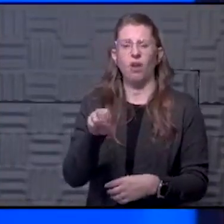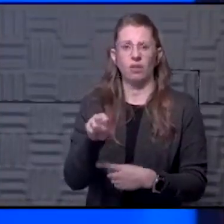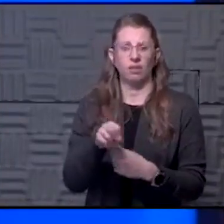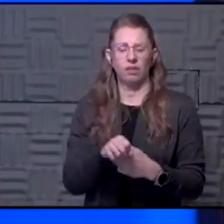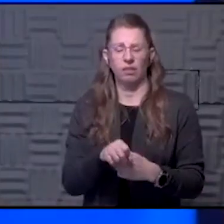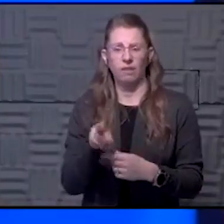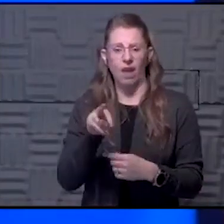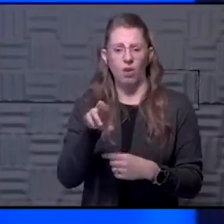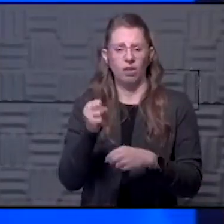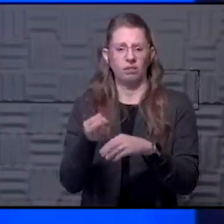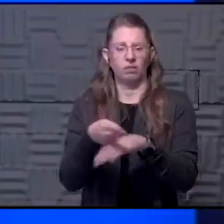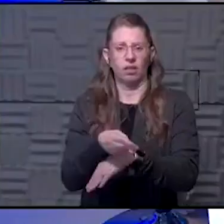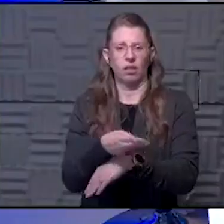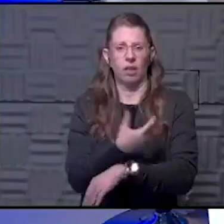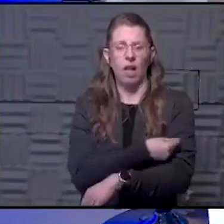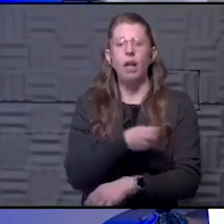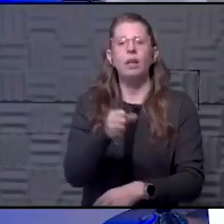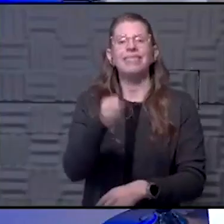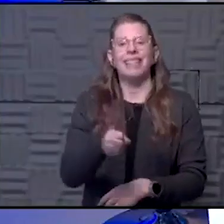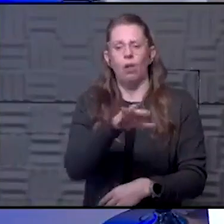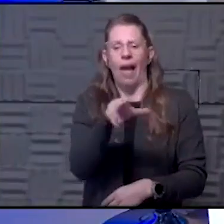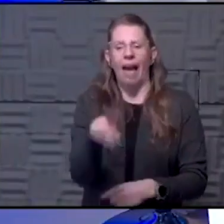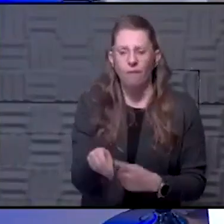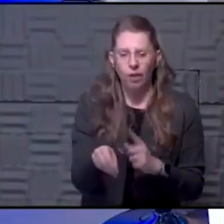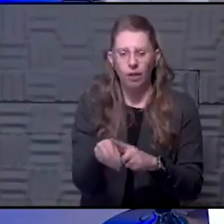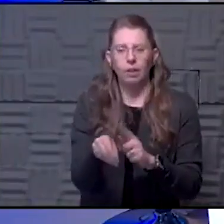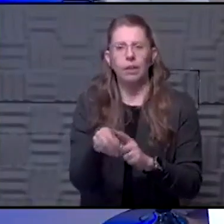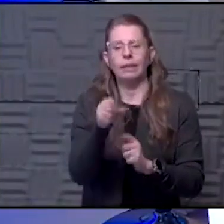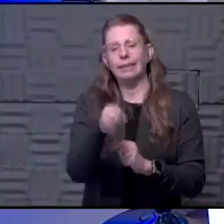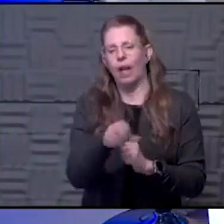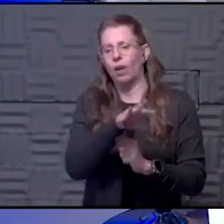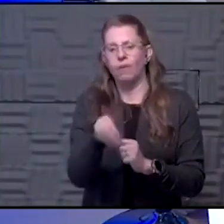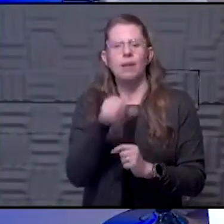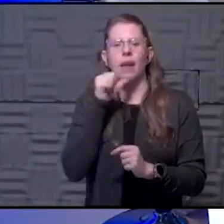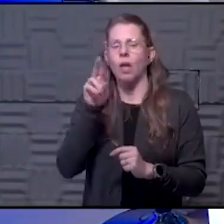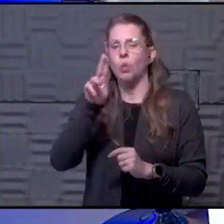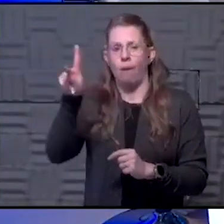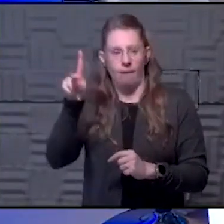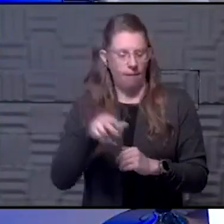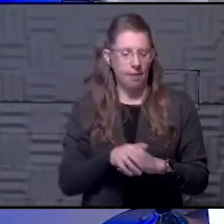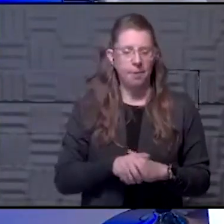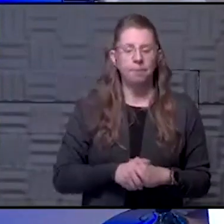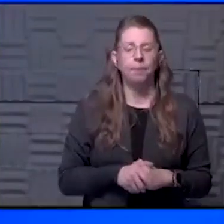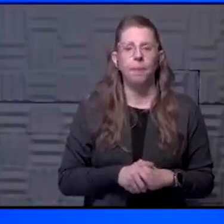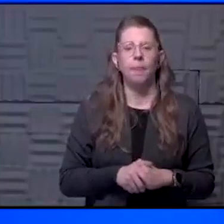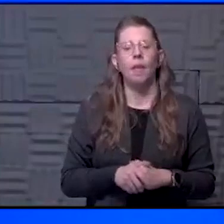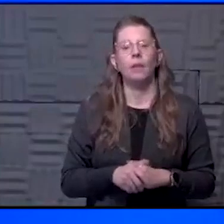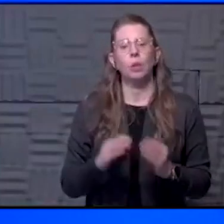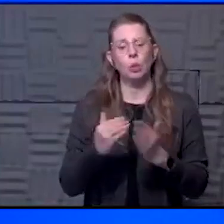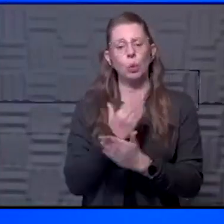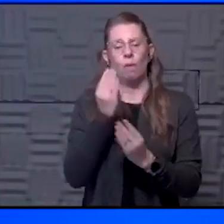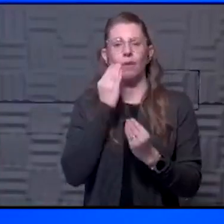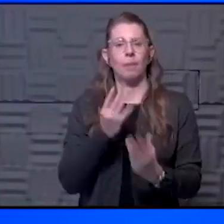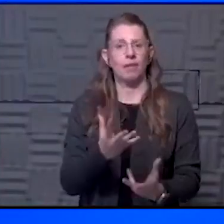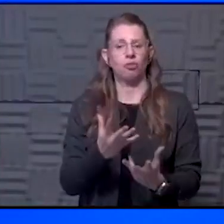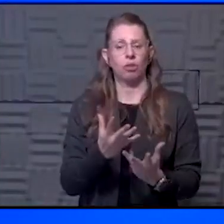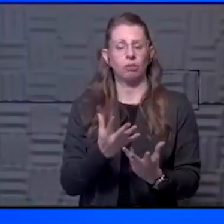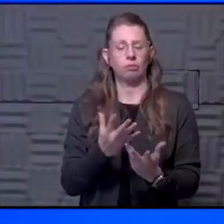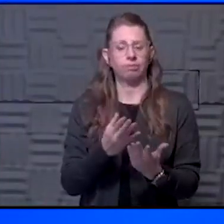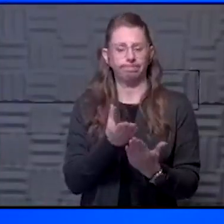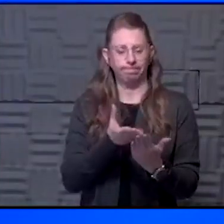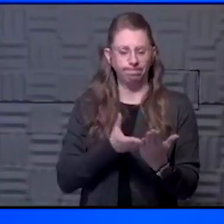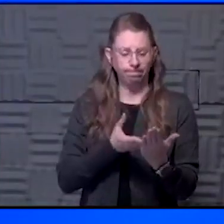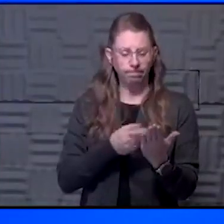to ask Hawkeye if he'd heard It's that. the South African variant. The South African variant, to not be the British specific. variant, yeah. So I think that there's some new information coming out. I